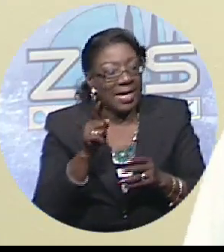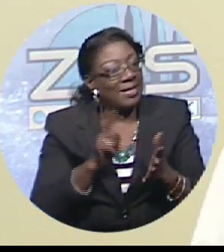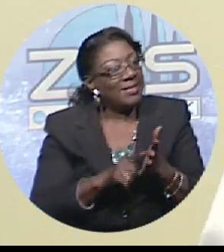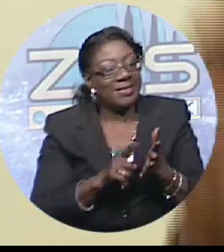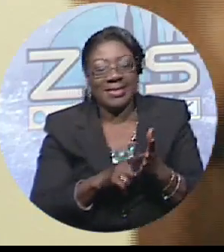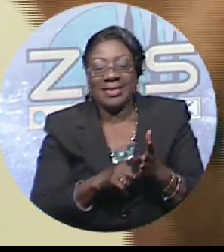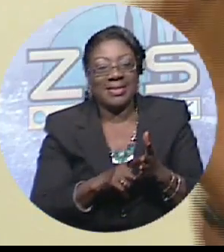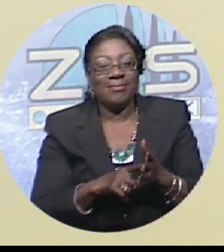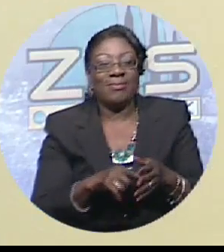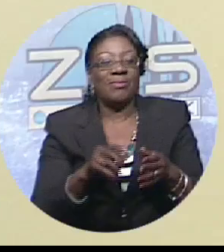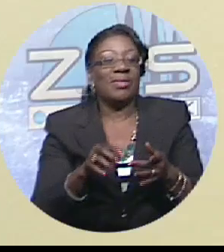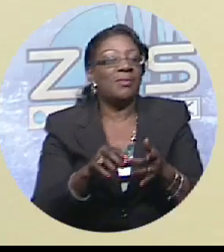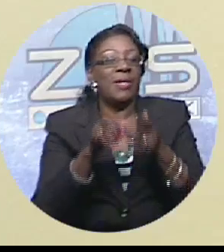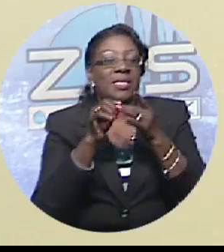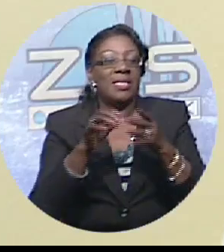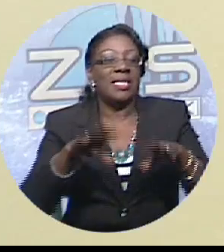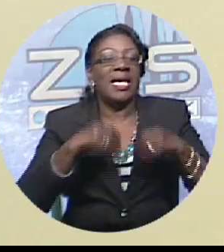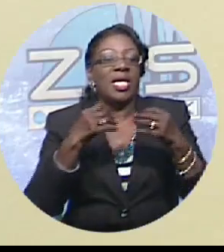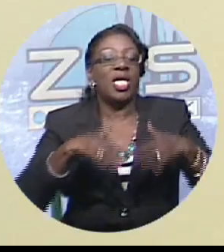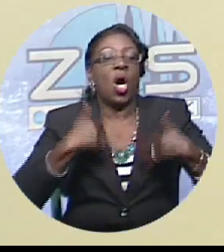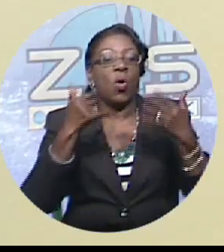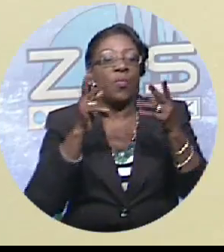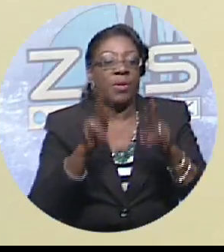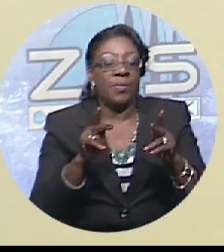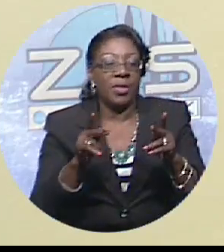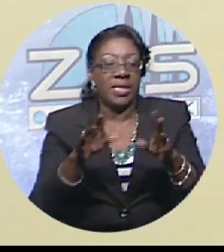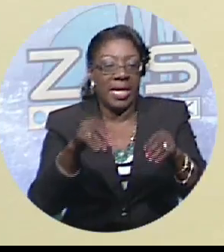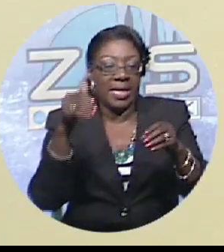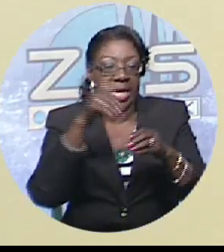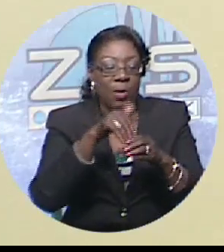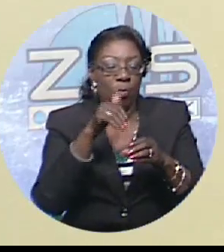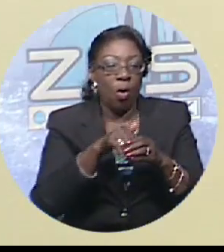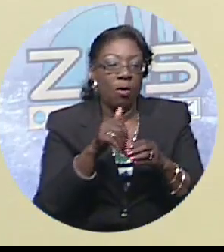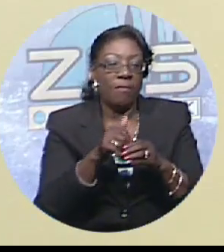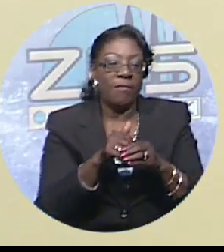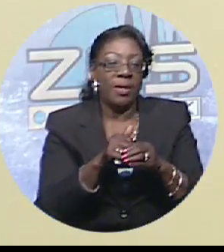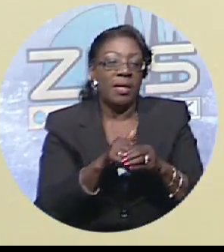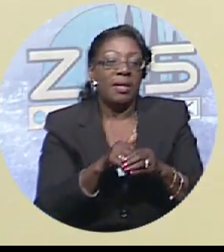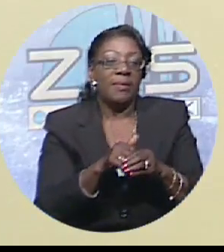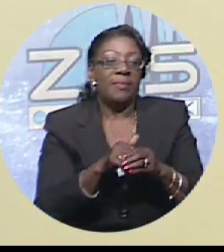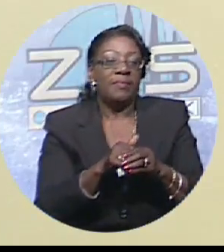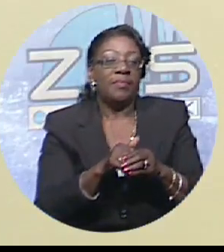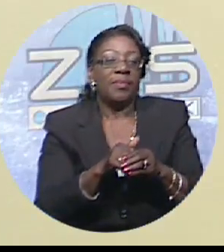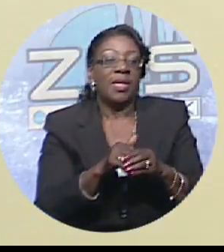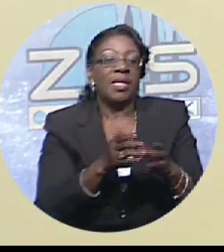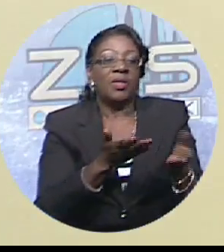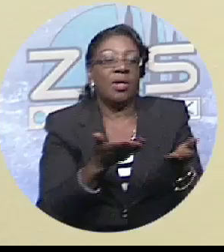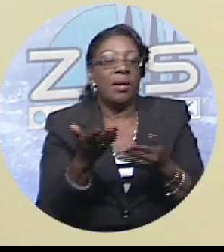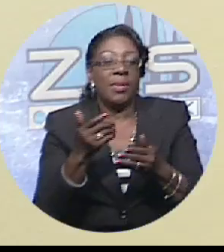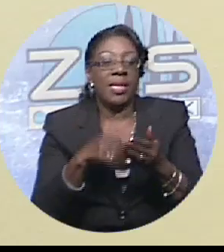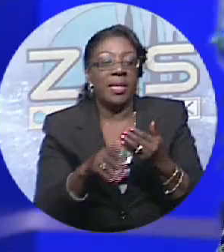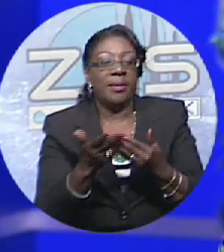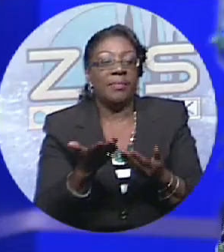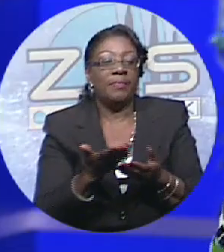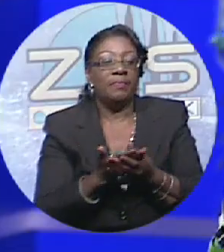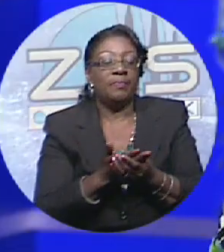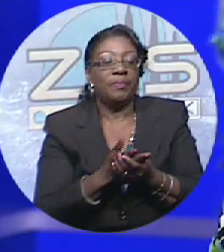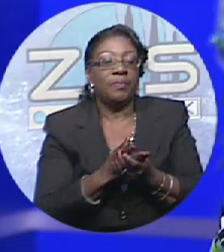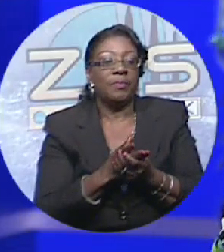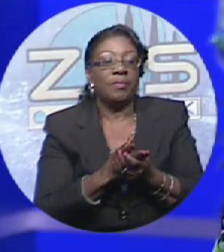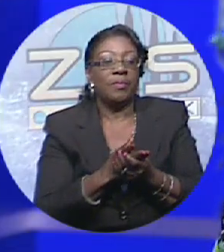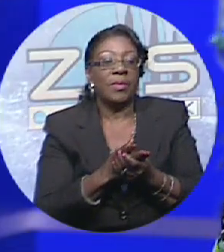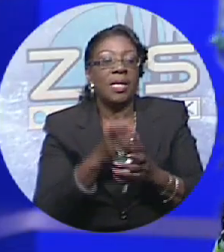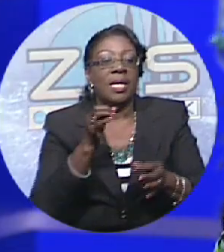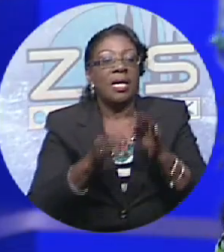to get that many young people to get involved and to really just buy in to the process. If